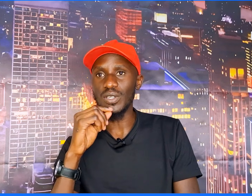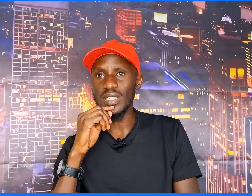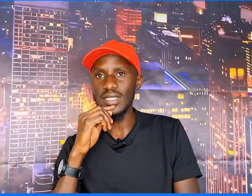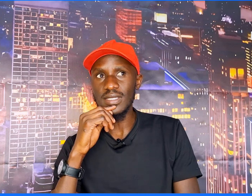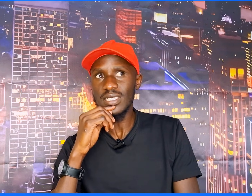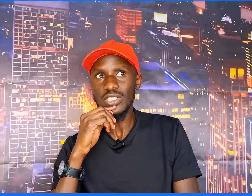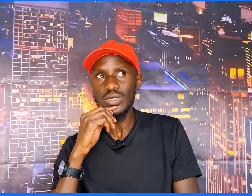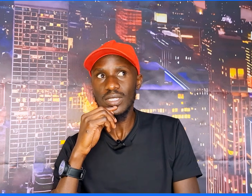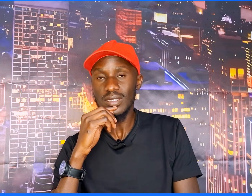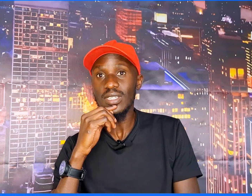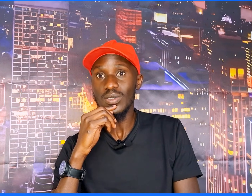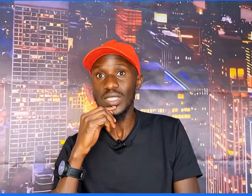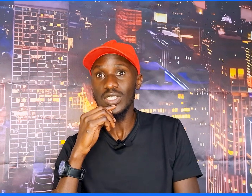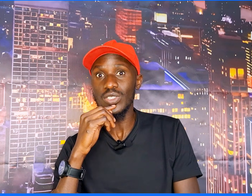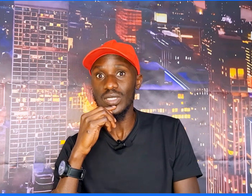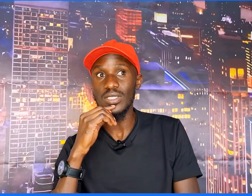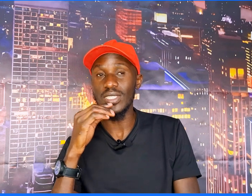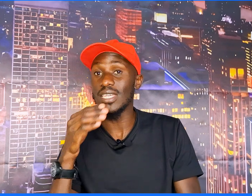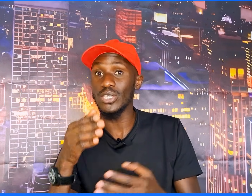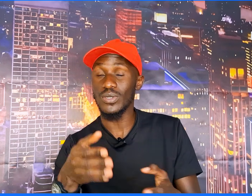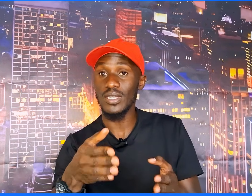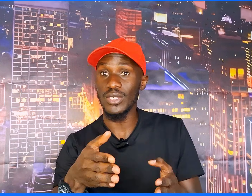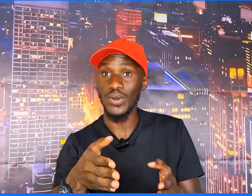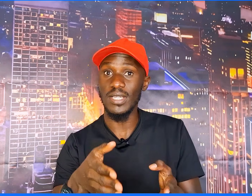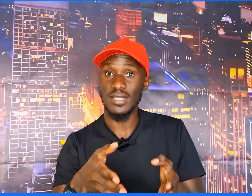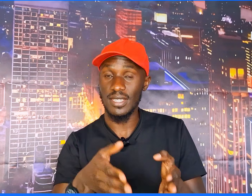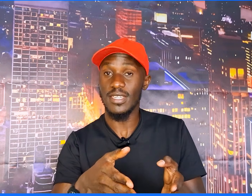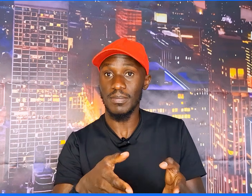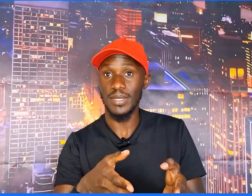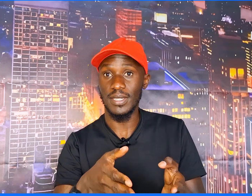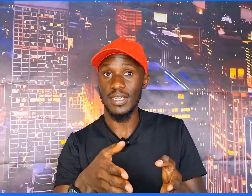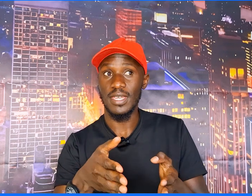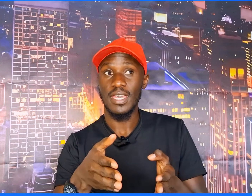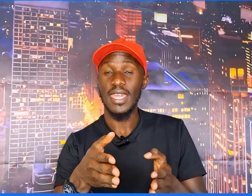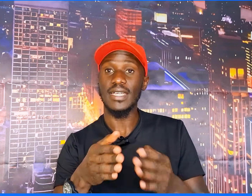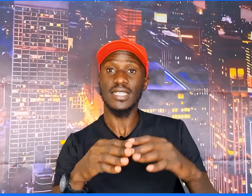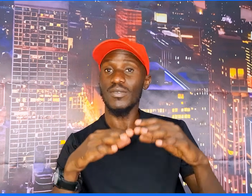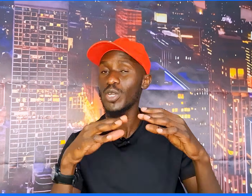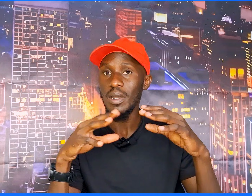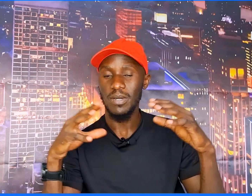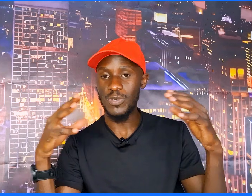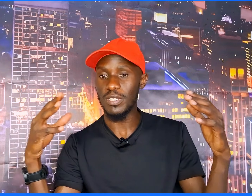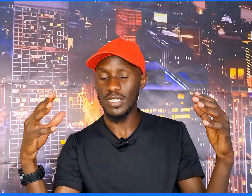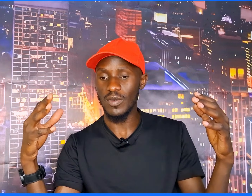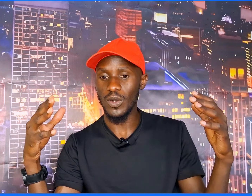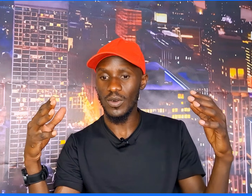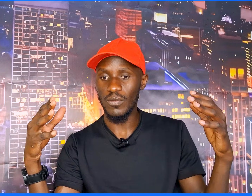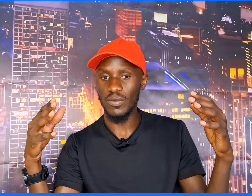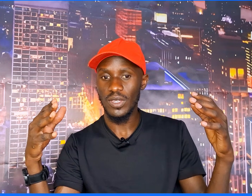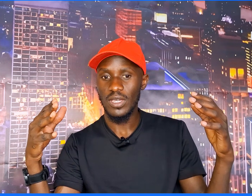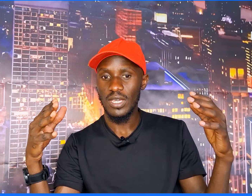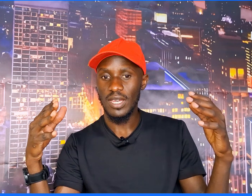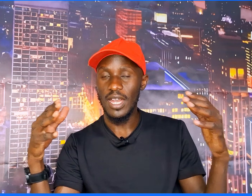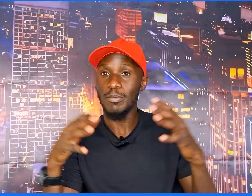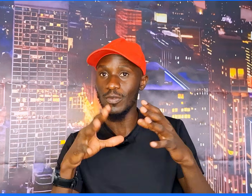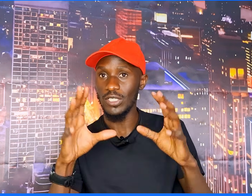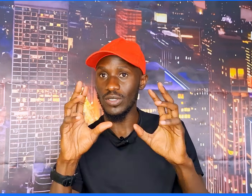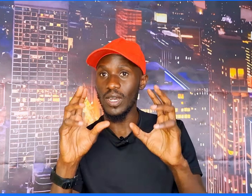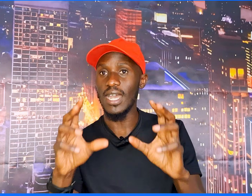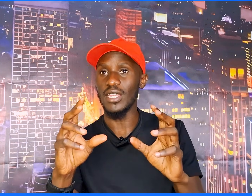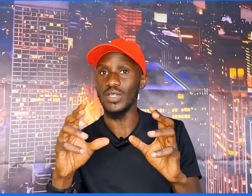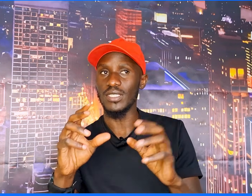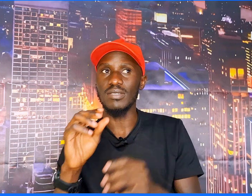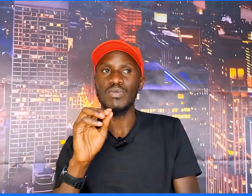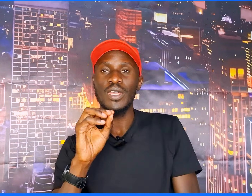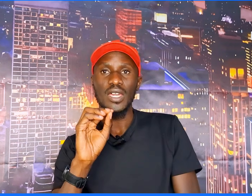giving them your data? That already shows that they're using you as a guinea pig. And I'll give you a perspective of a